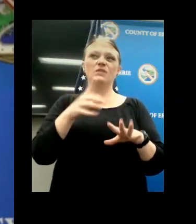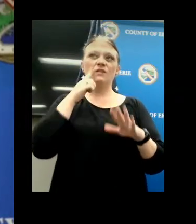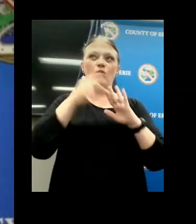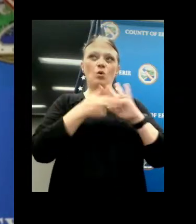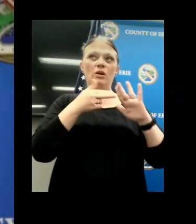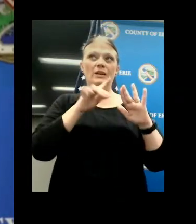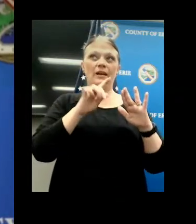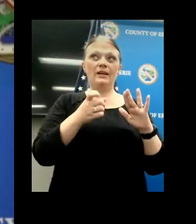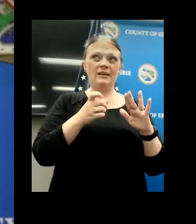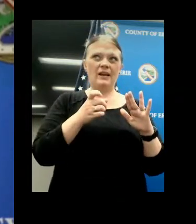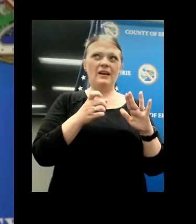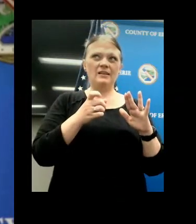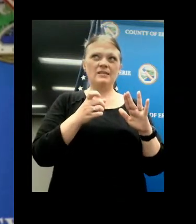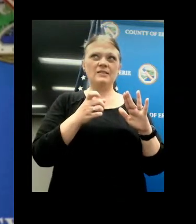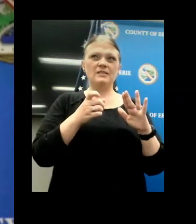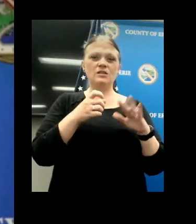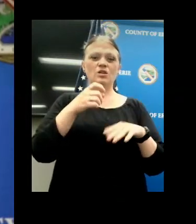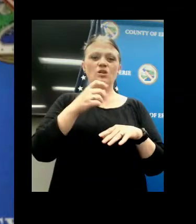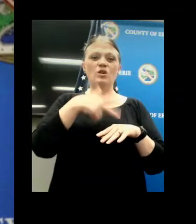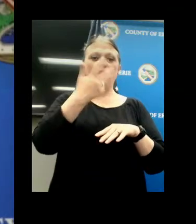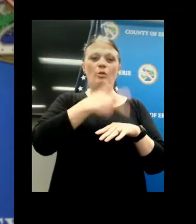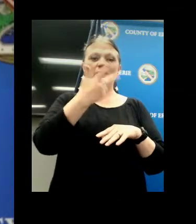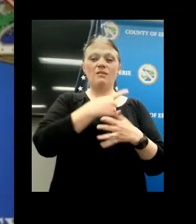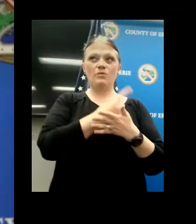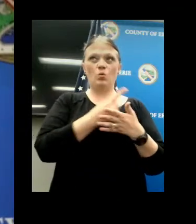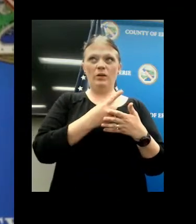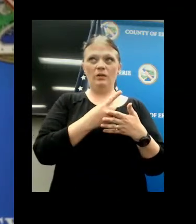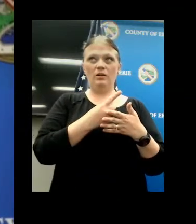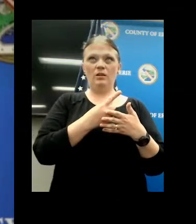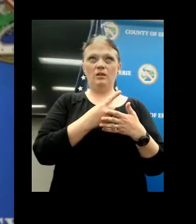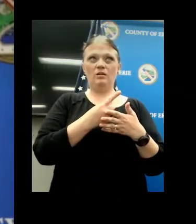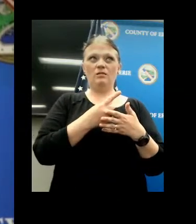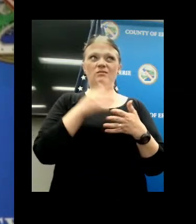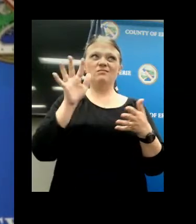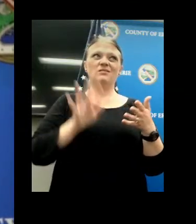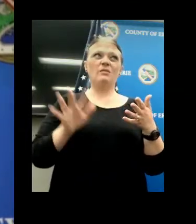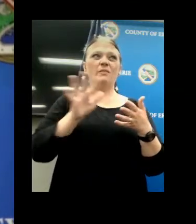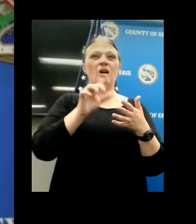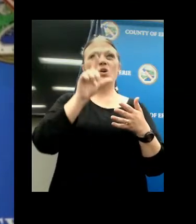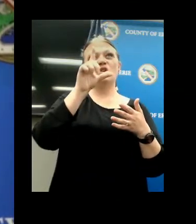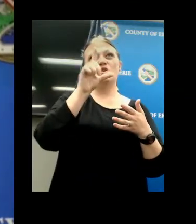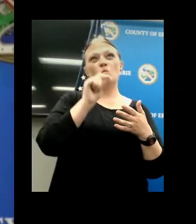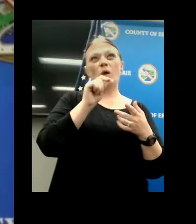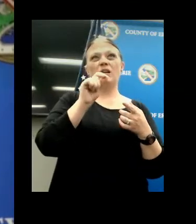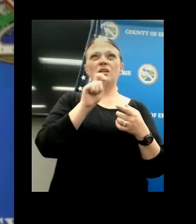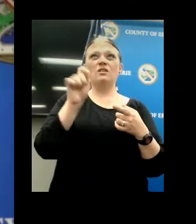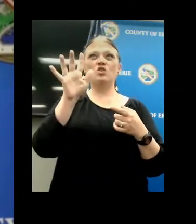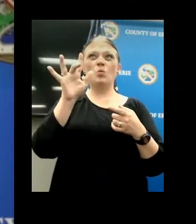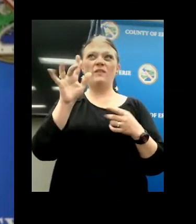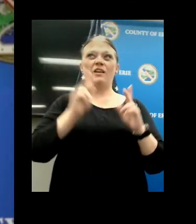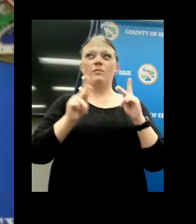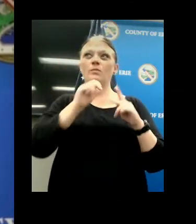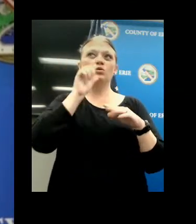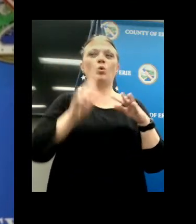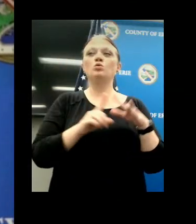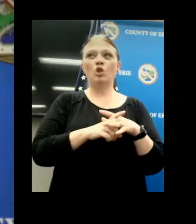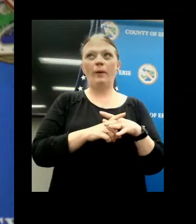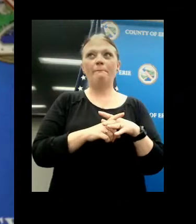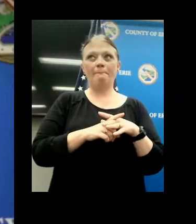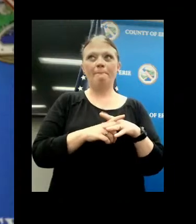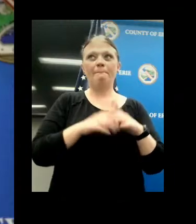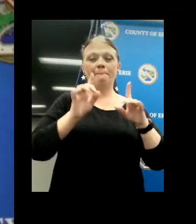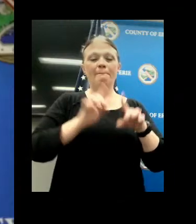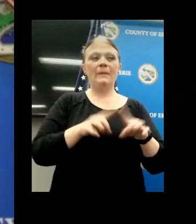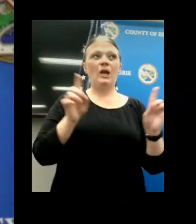our diagnostic testing 3 times weekly, and usually about 20, 25 people don't show.